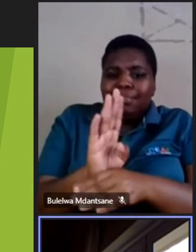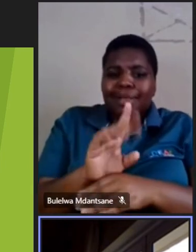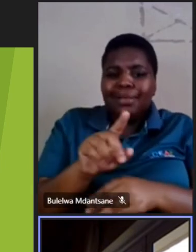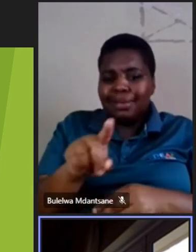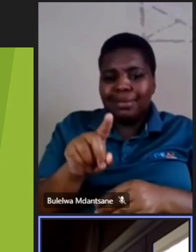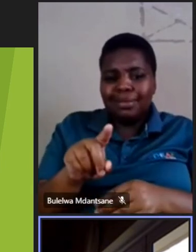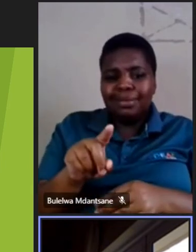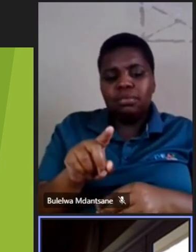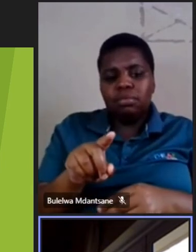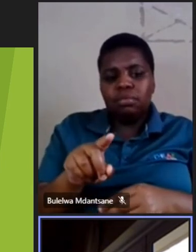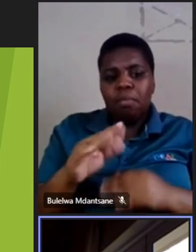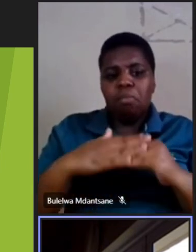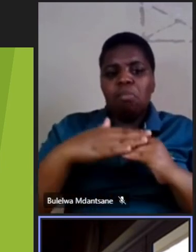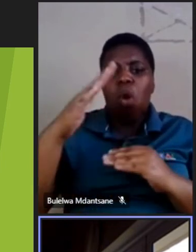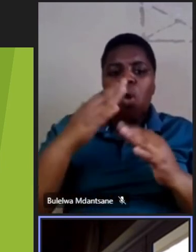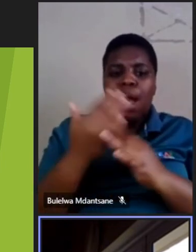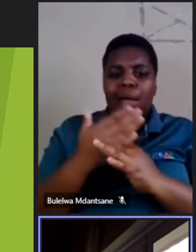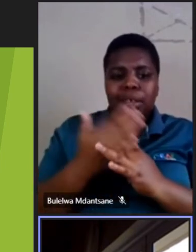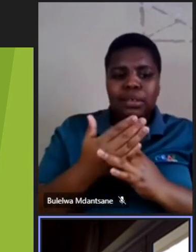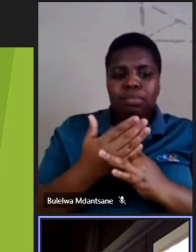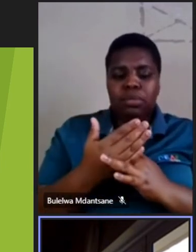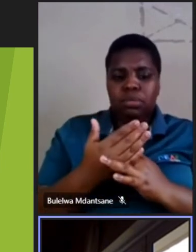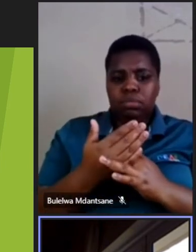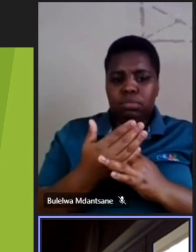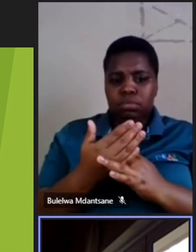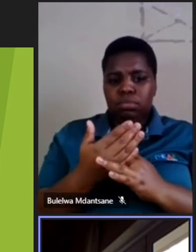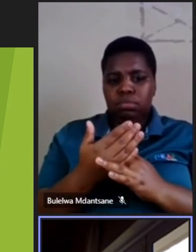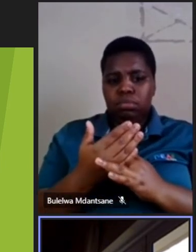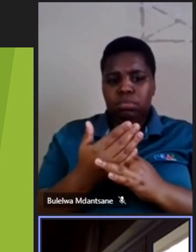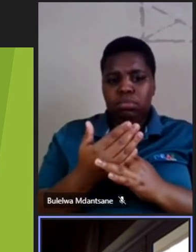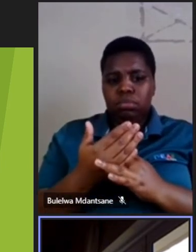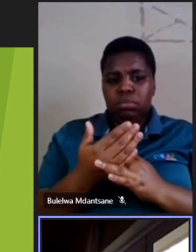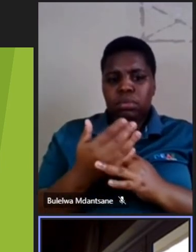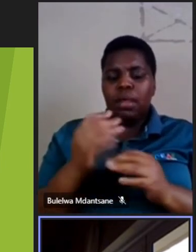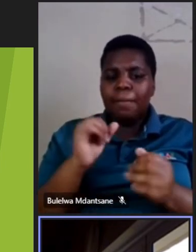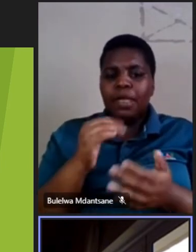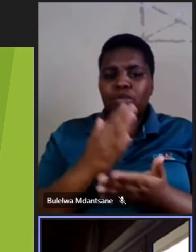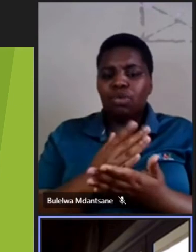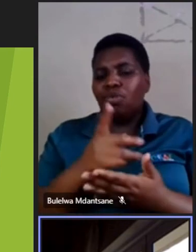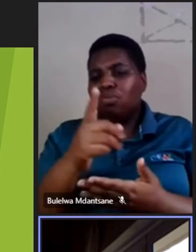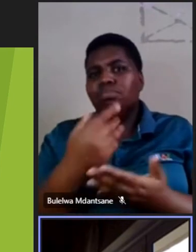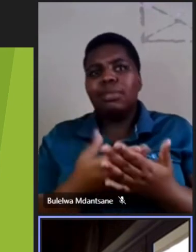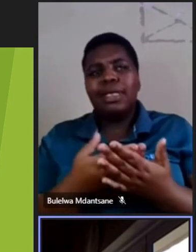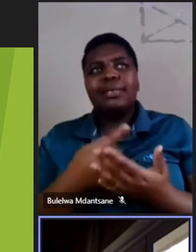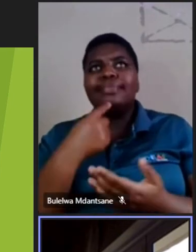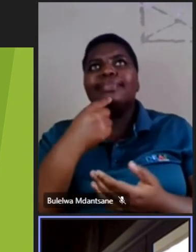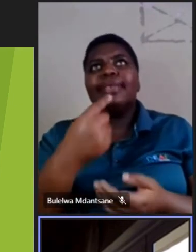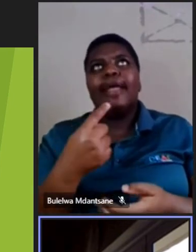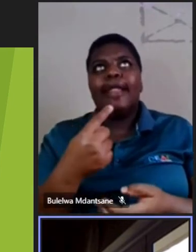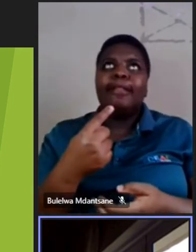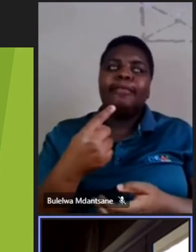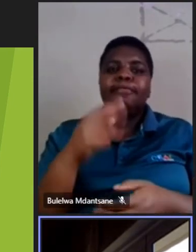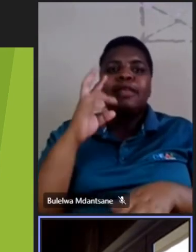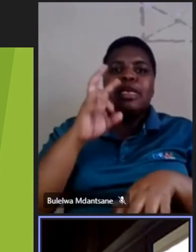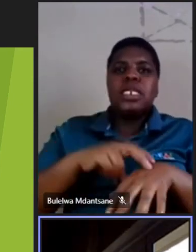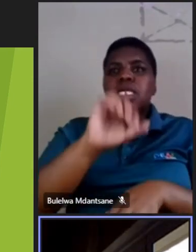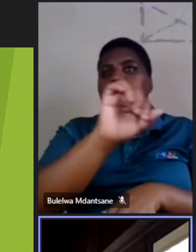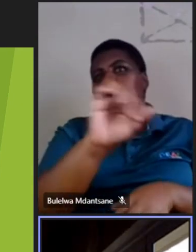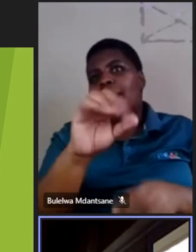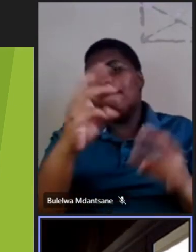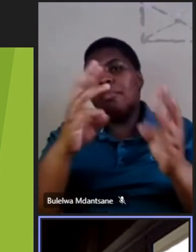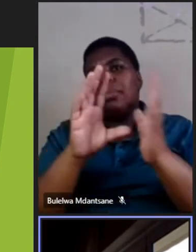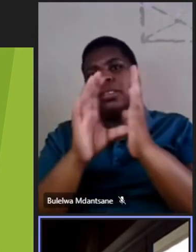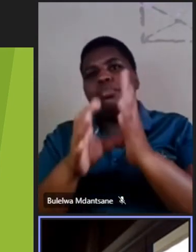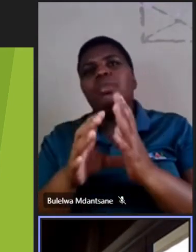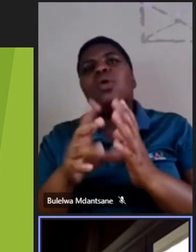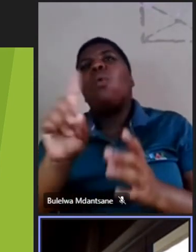to better be able to indicate the needs of people with disabilities in